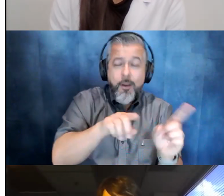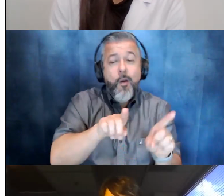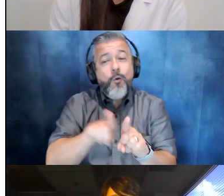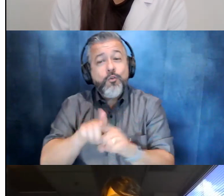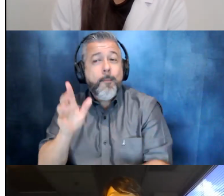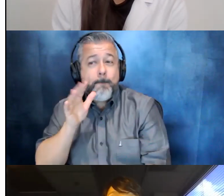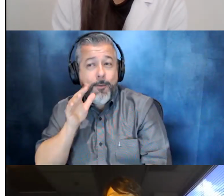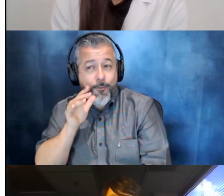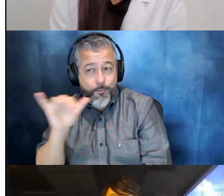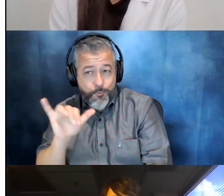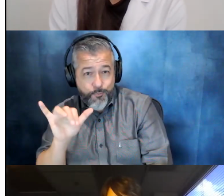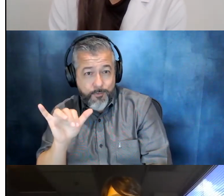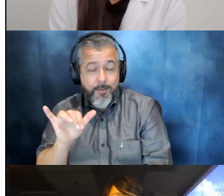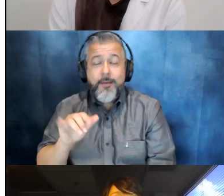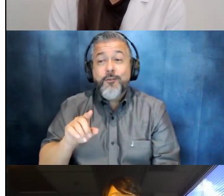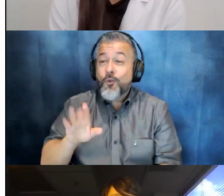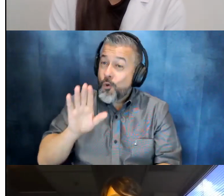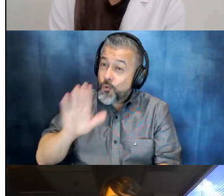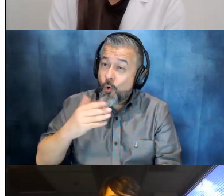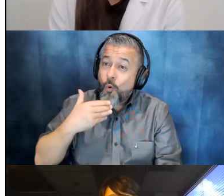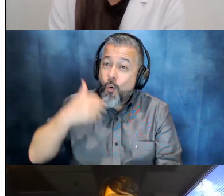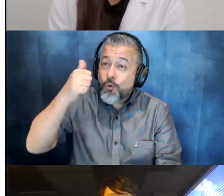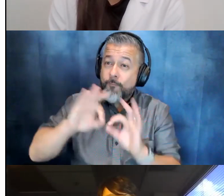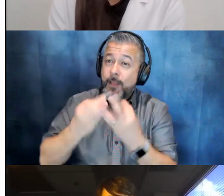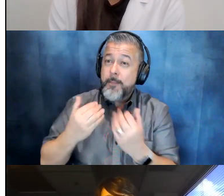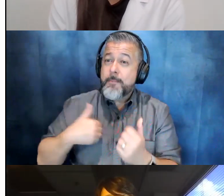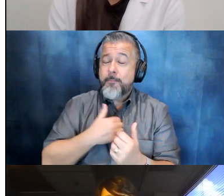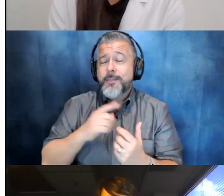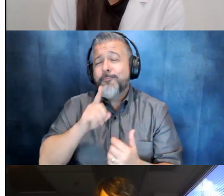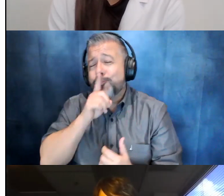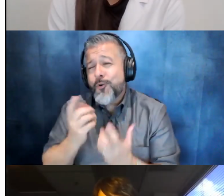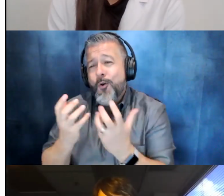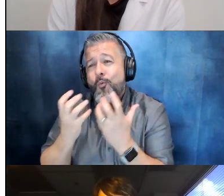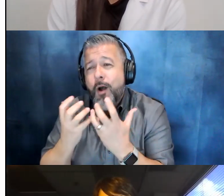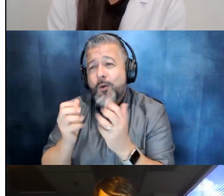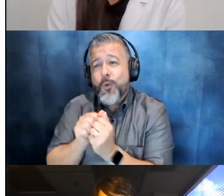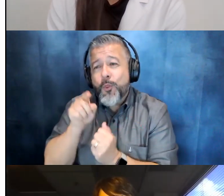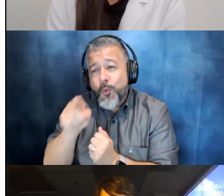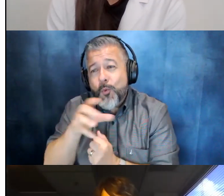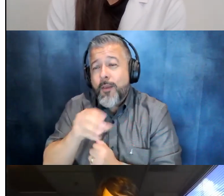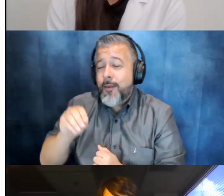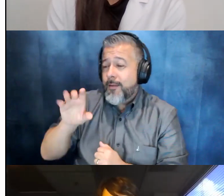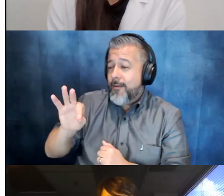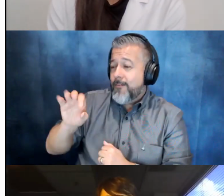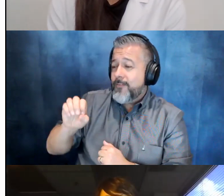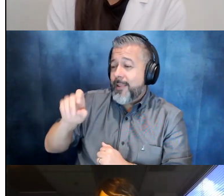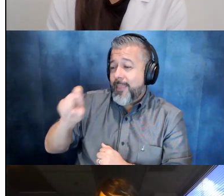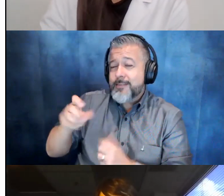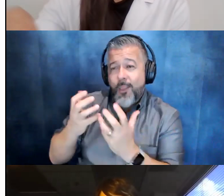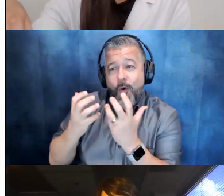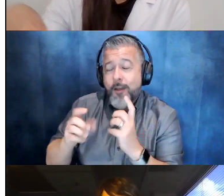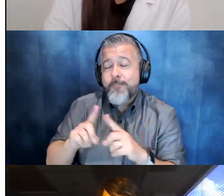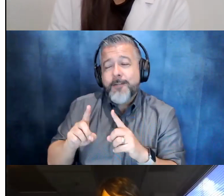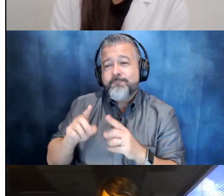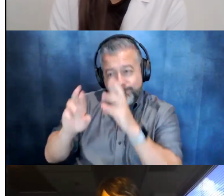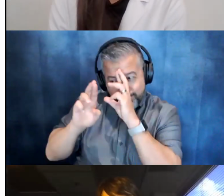older family members who would love nothing more than to spend Thanksgiving with you and Felix. And so we understand that. So a reminder